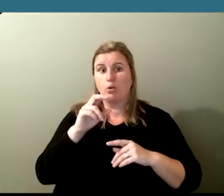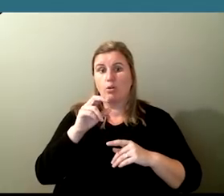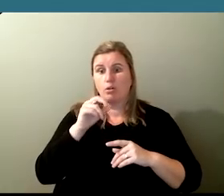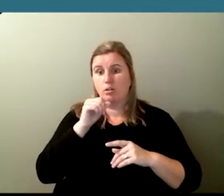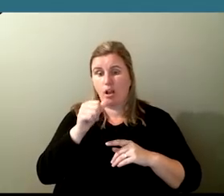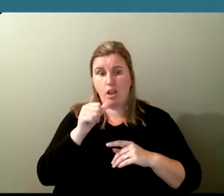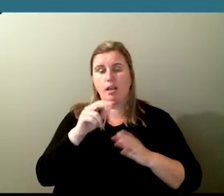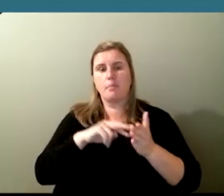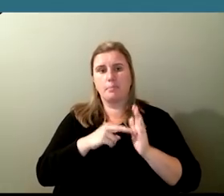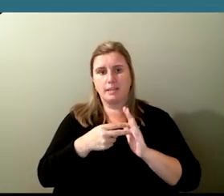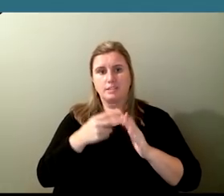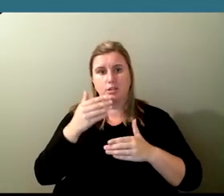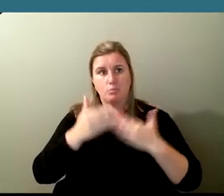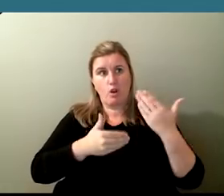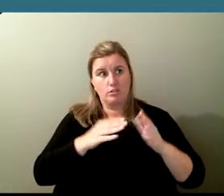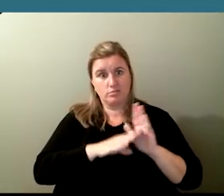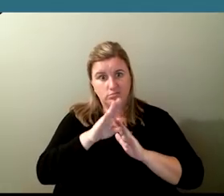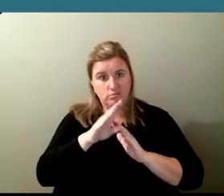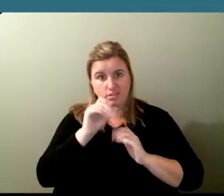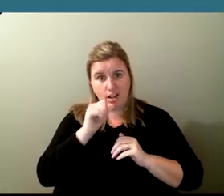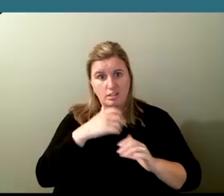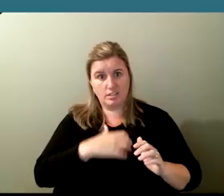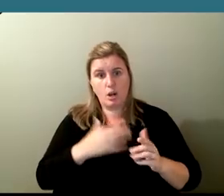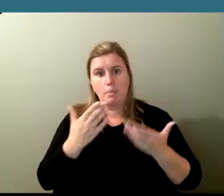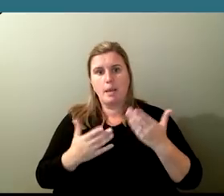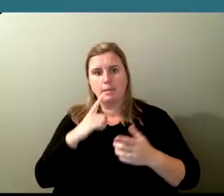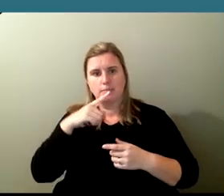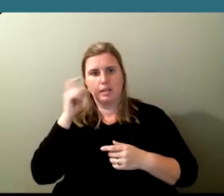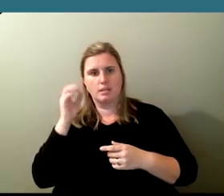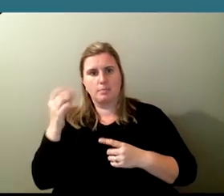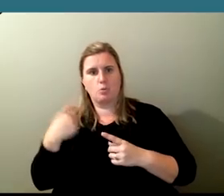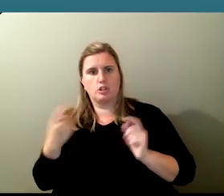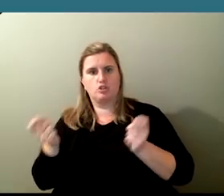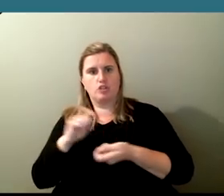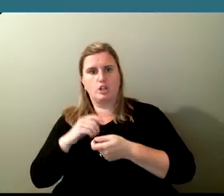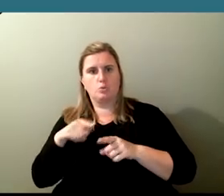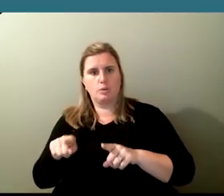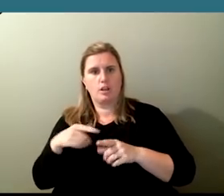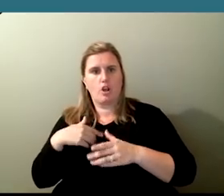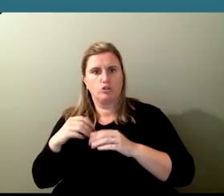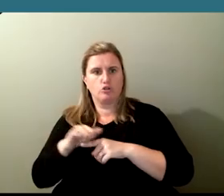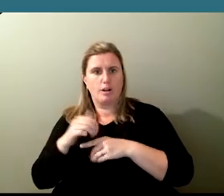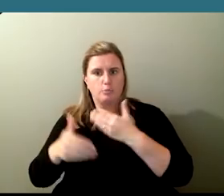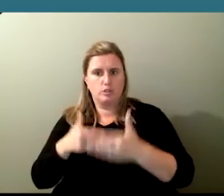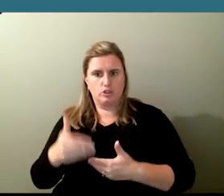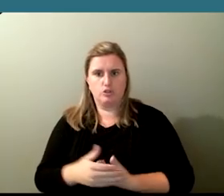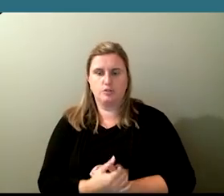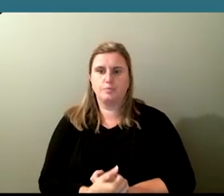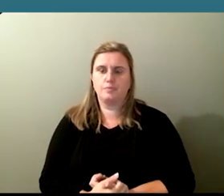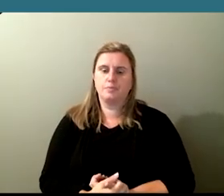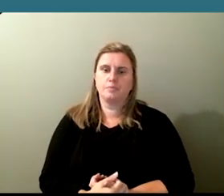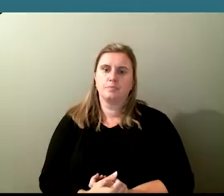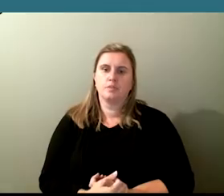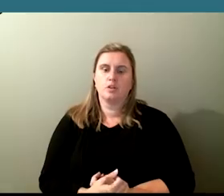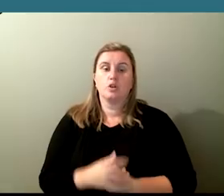the progress intended or the progress desired, well, maybe there is something to change in our training procedures.